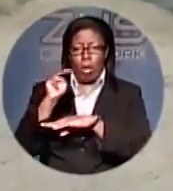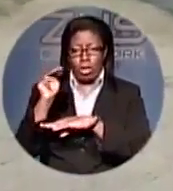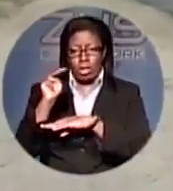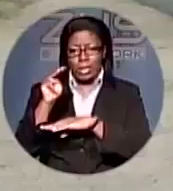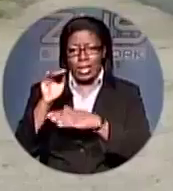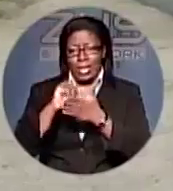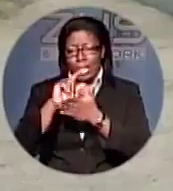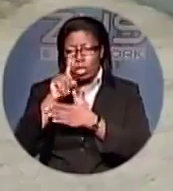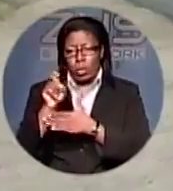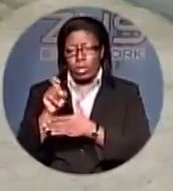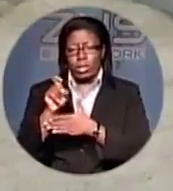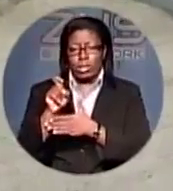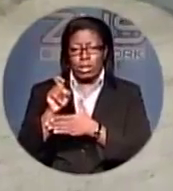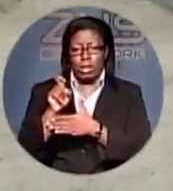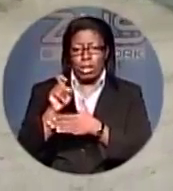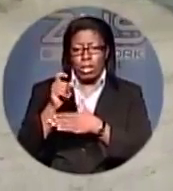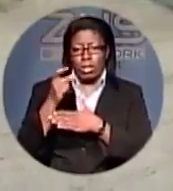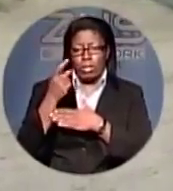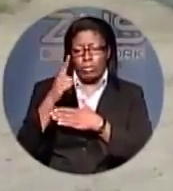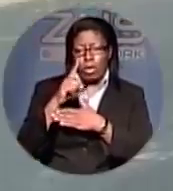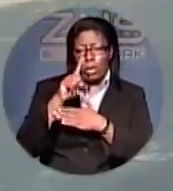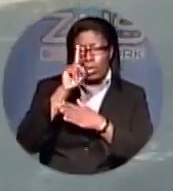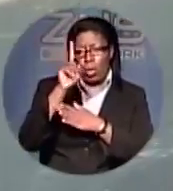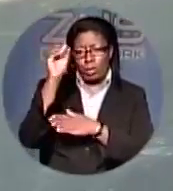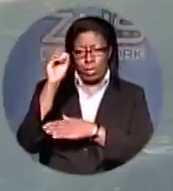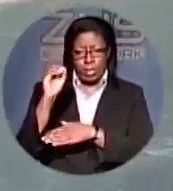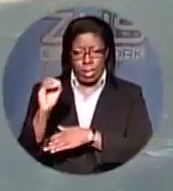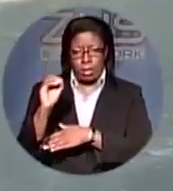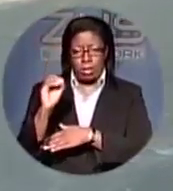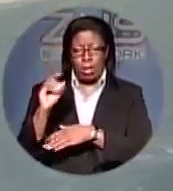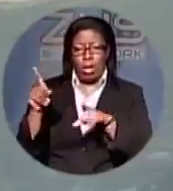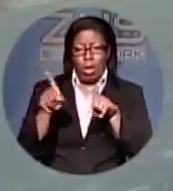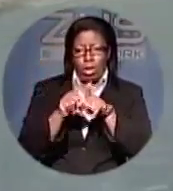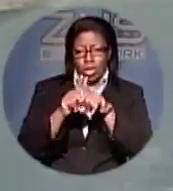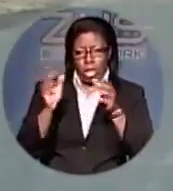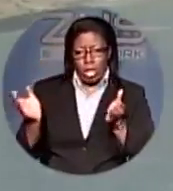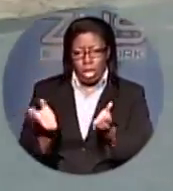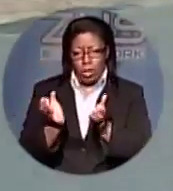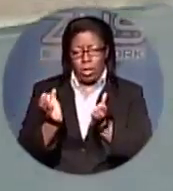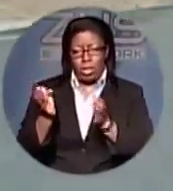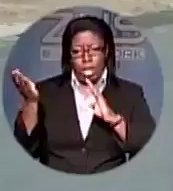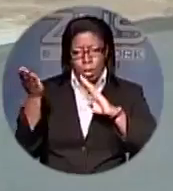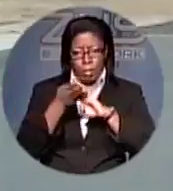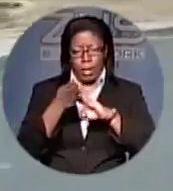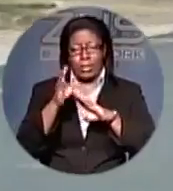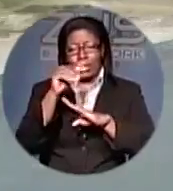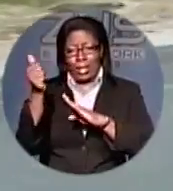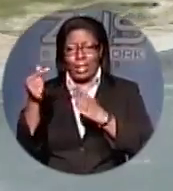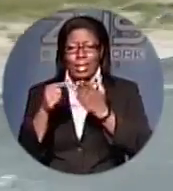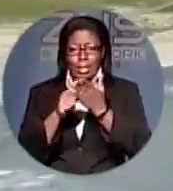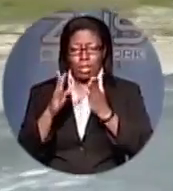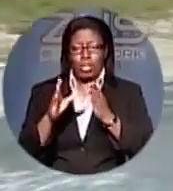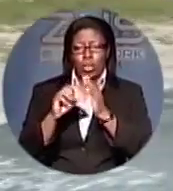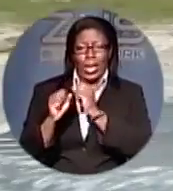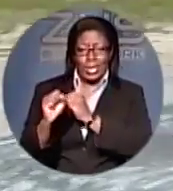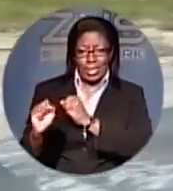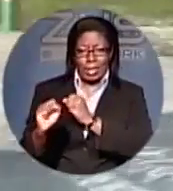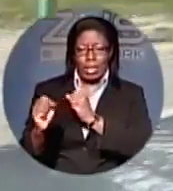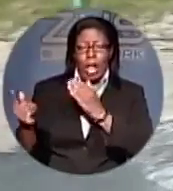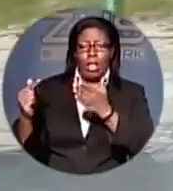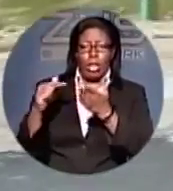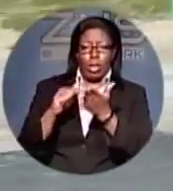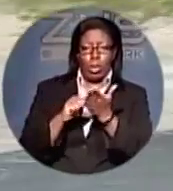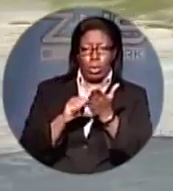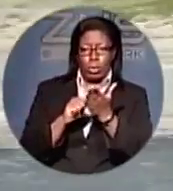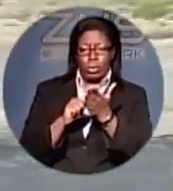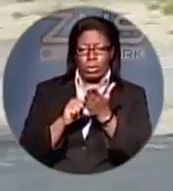question to prime plus 1%. Further, the PLP plans to encourage banks and other institutional lenders to extend the loan repayment